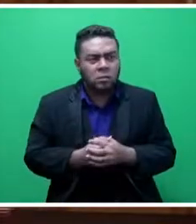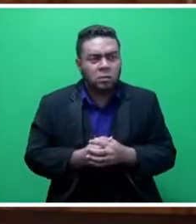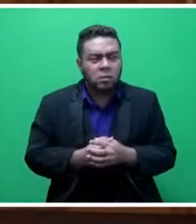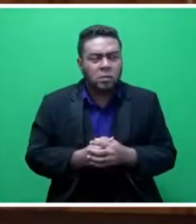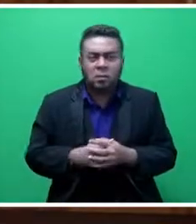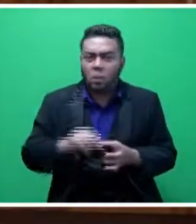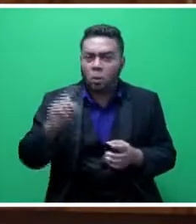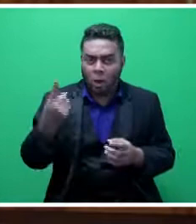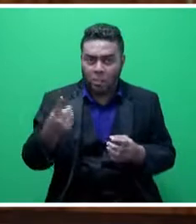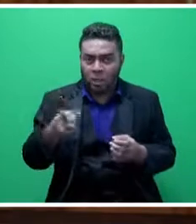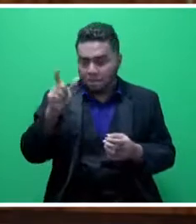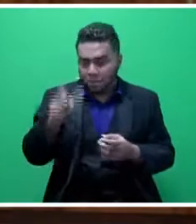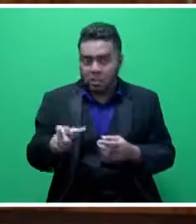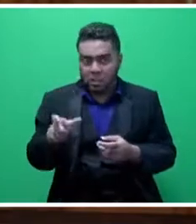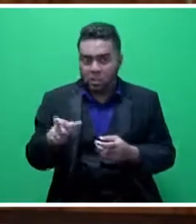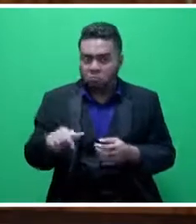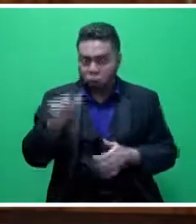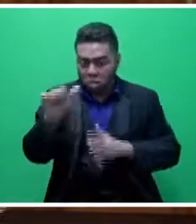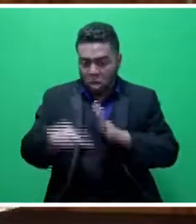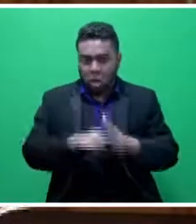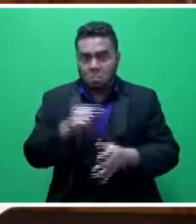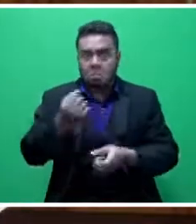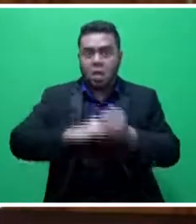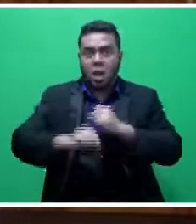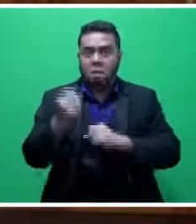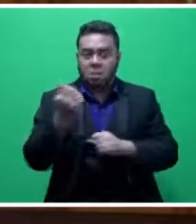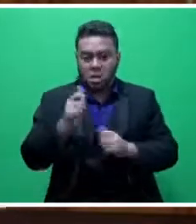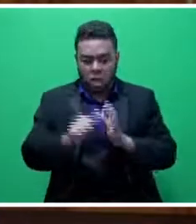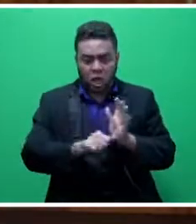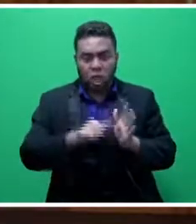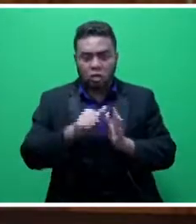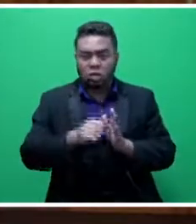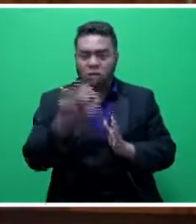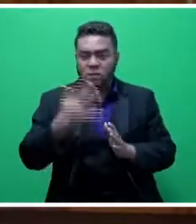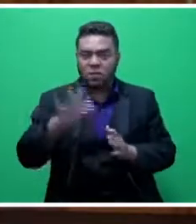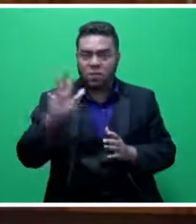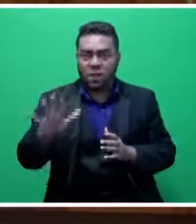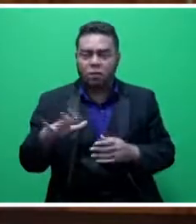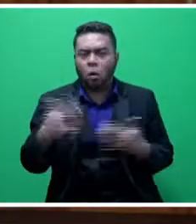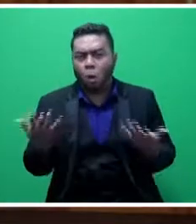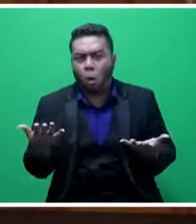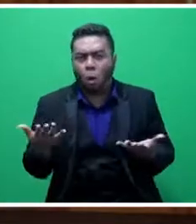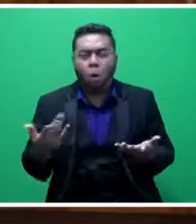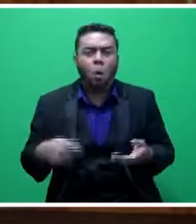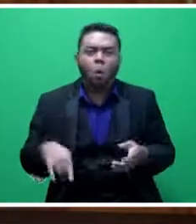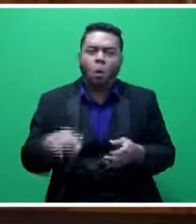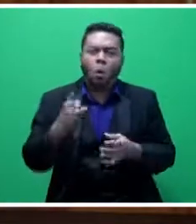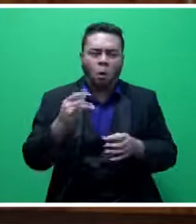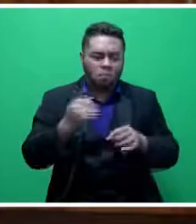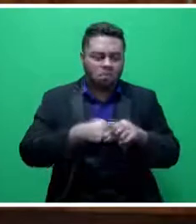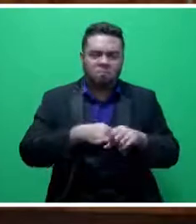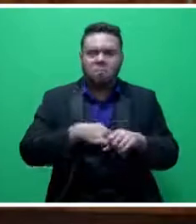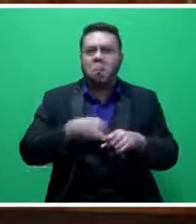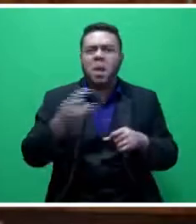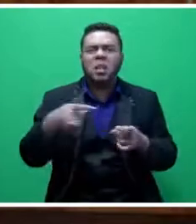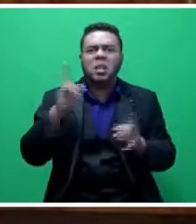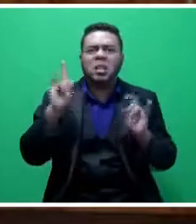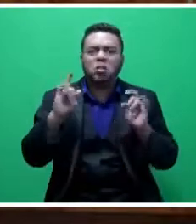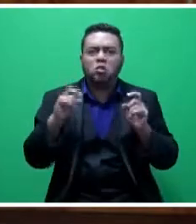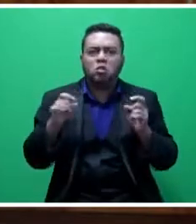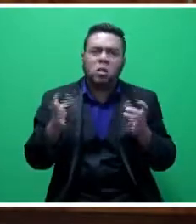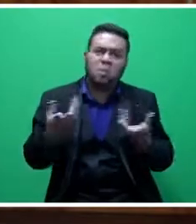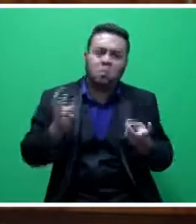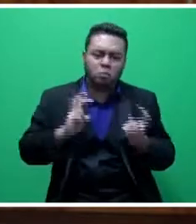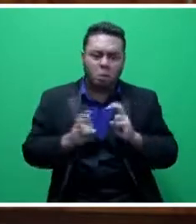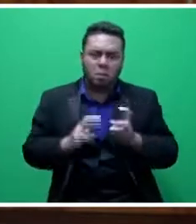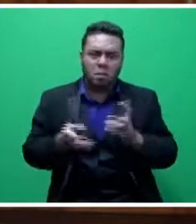once a person turns 55, or for example, when a person becomes medically incapacitated and they're able to access or all their